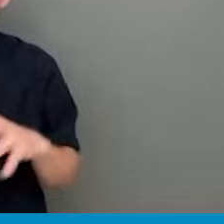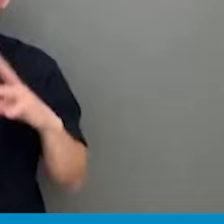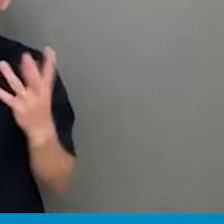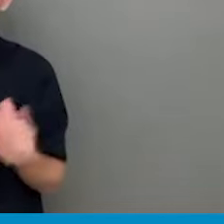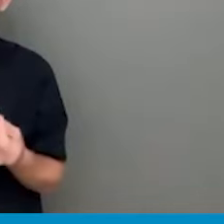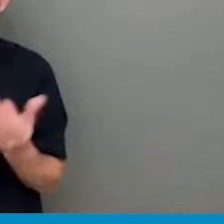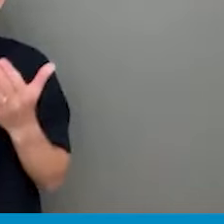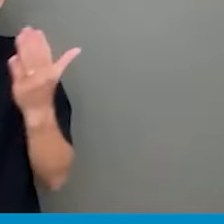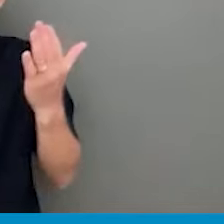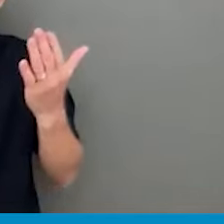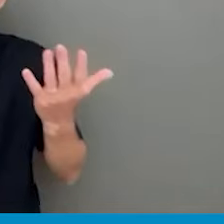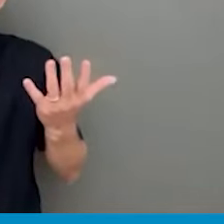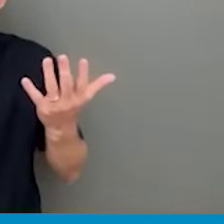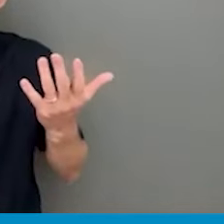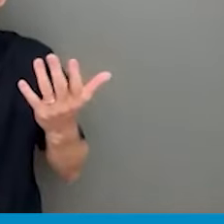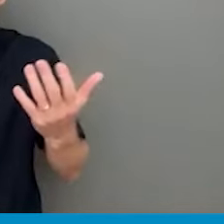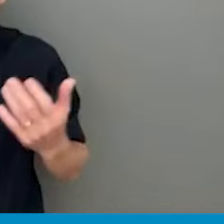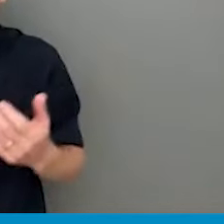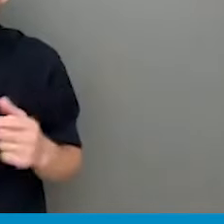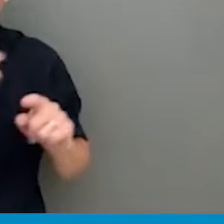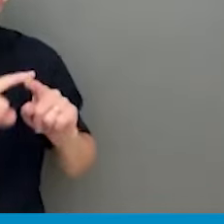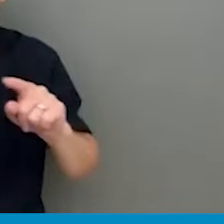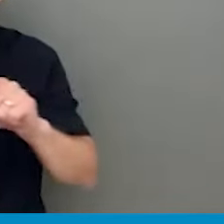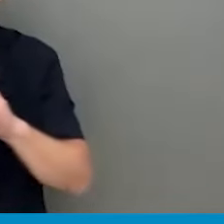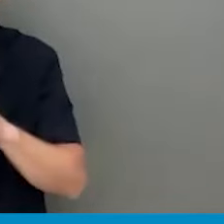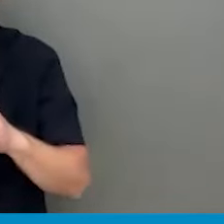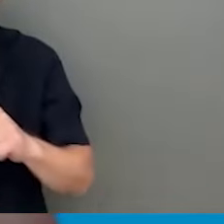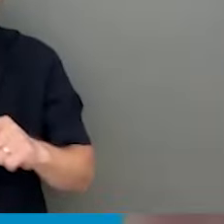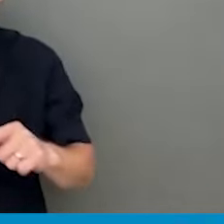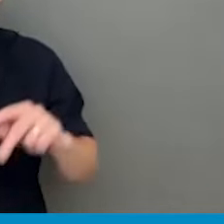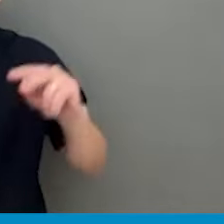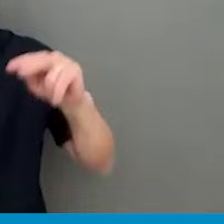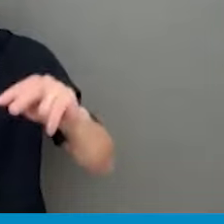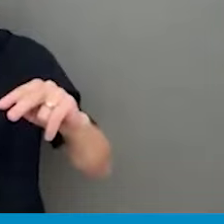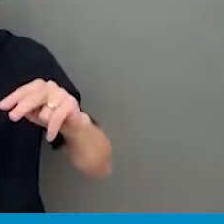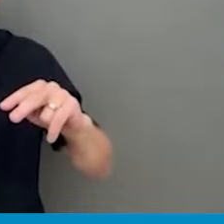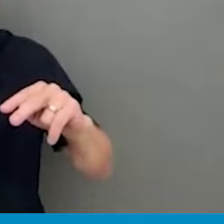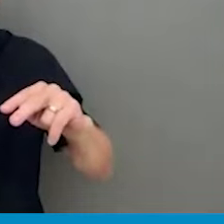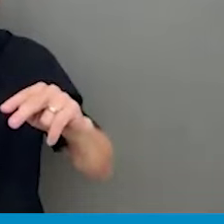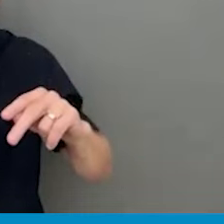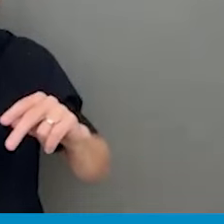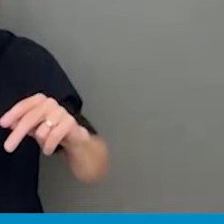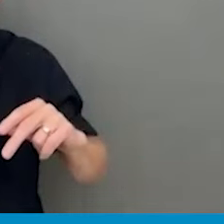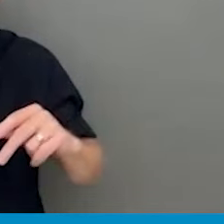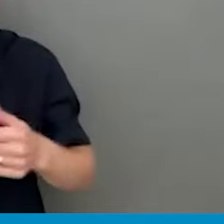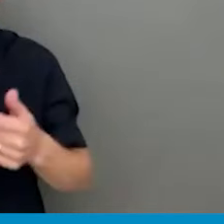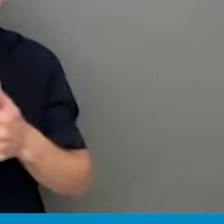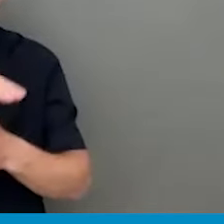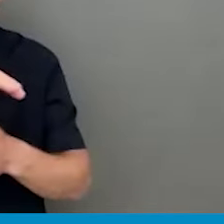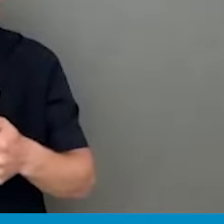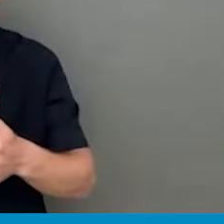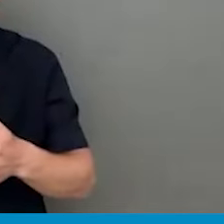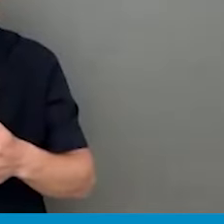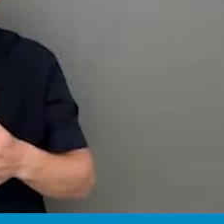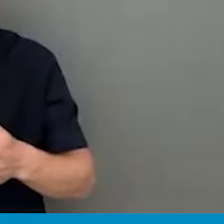normal that social protection represents a bigger bulk of disability-related expenditure. Individual